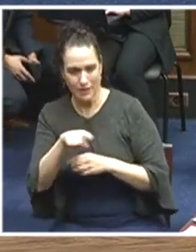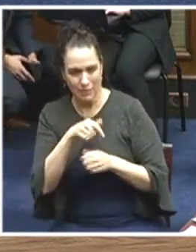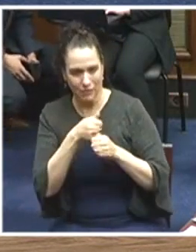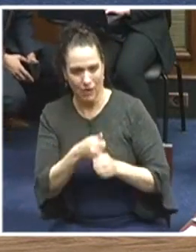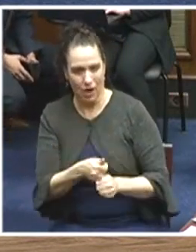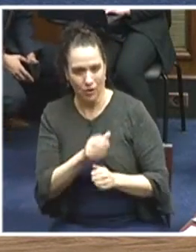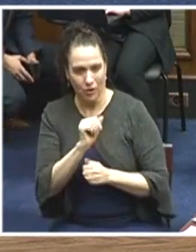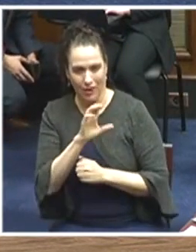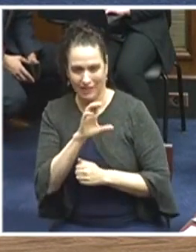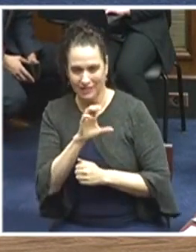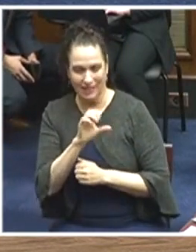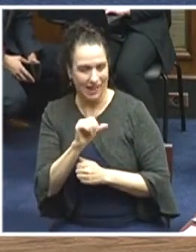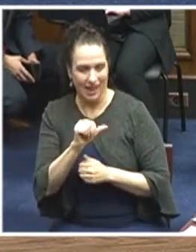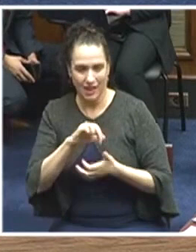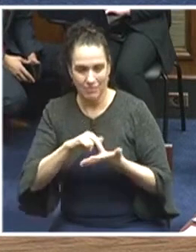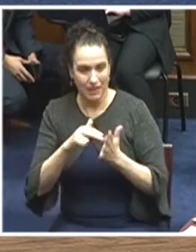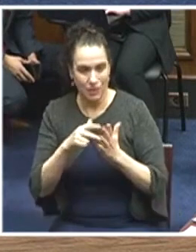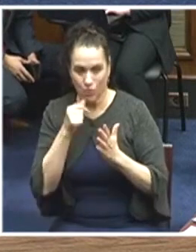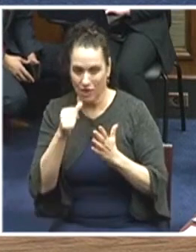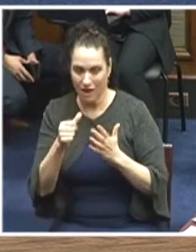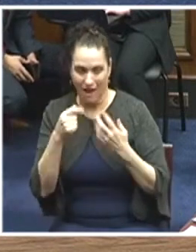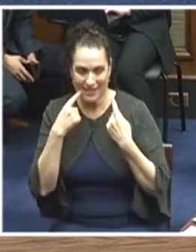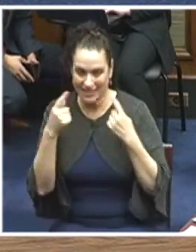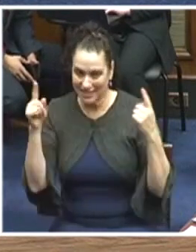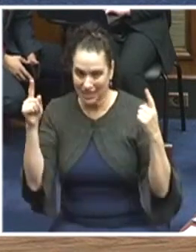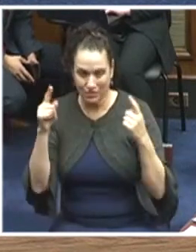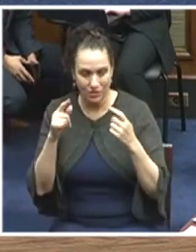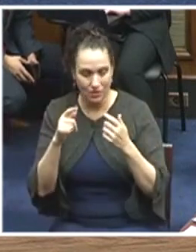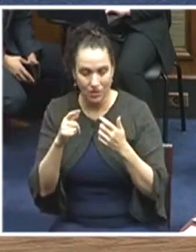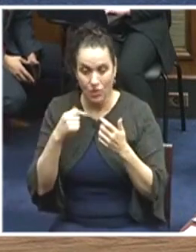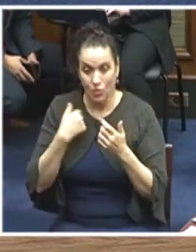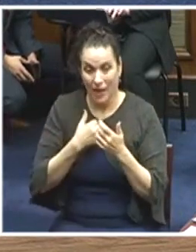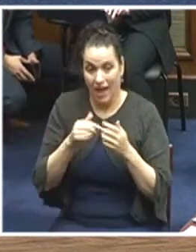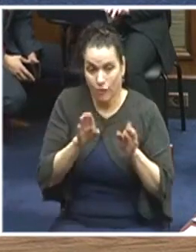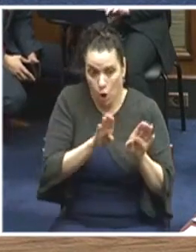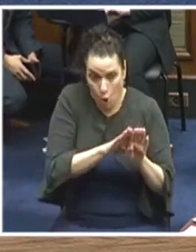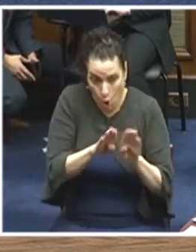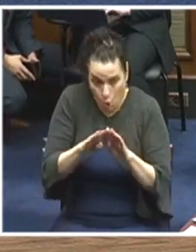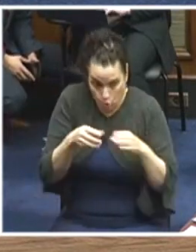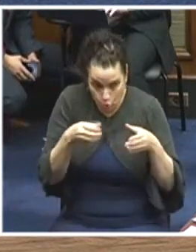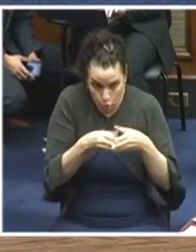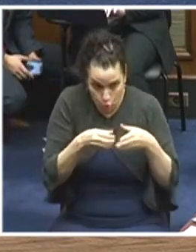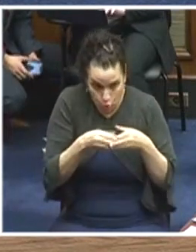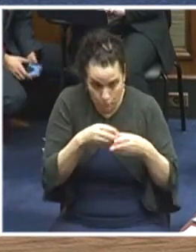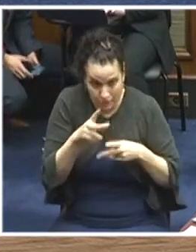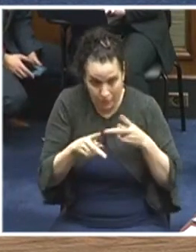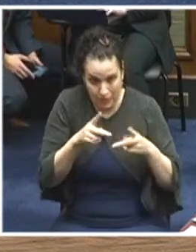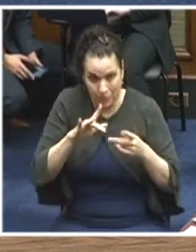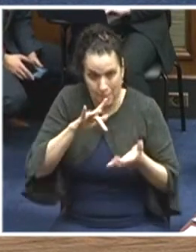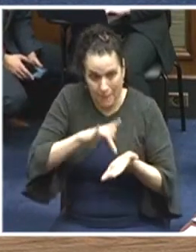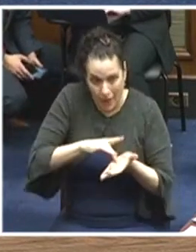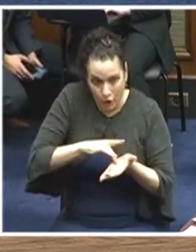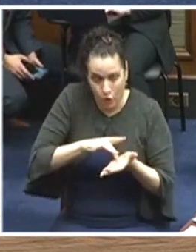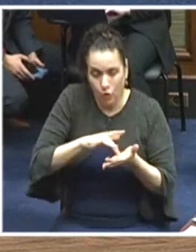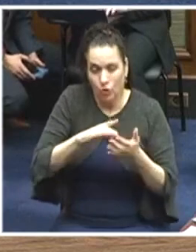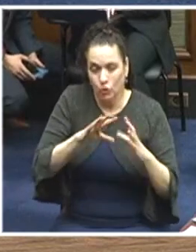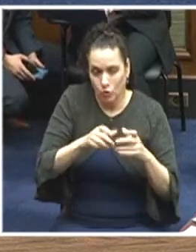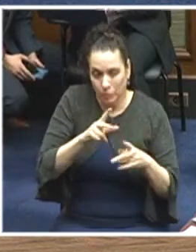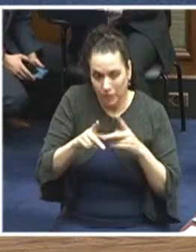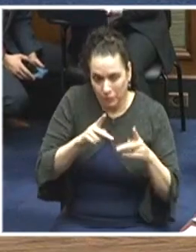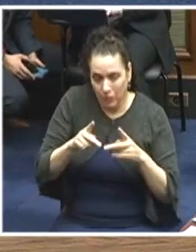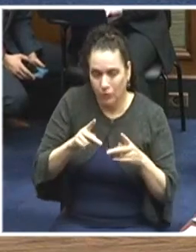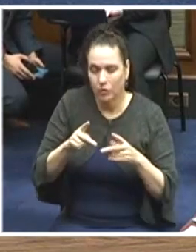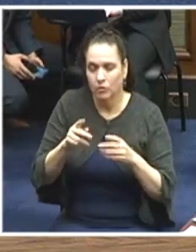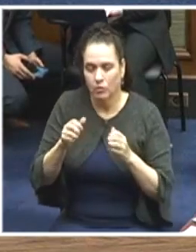a marketplace, but rather with a closed web of insurance companies and medical providers at the mercy of the police powers of